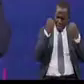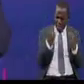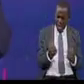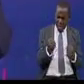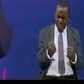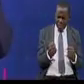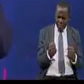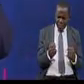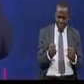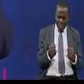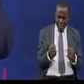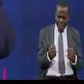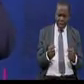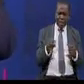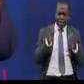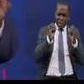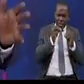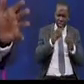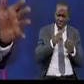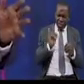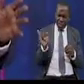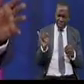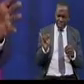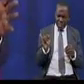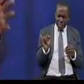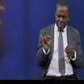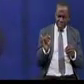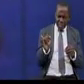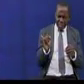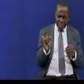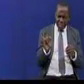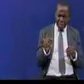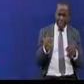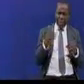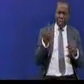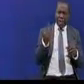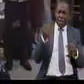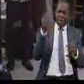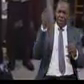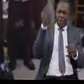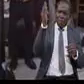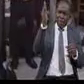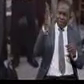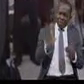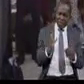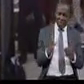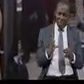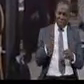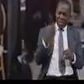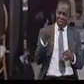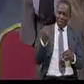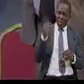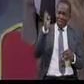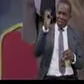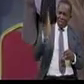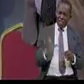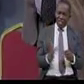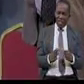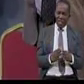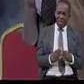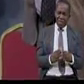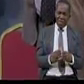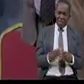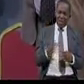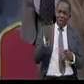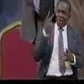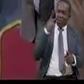teacher. The pastor. The evangelist. The prophet,